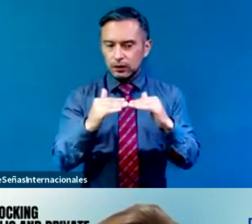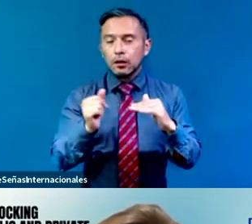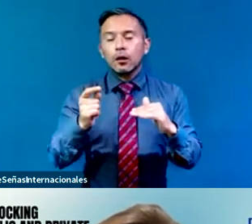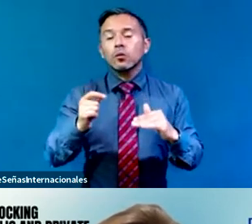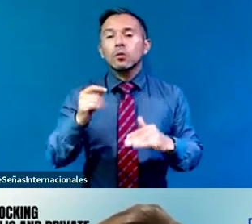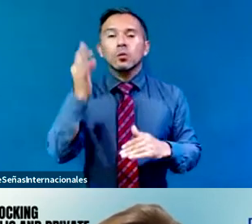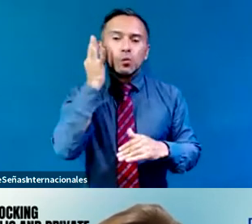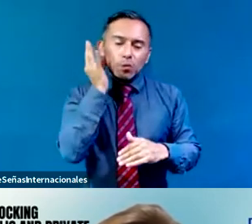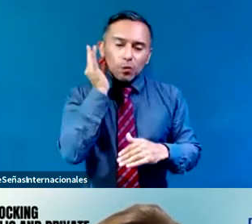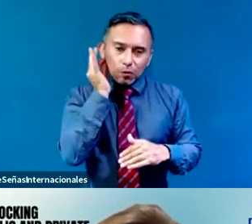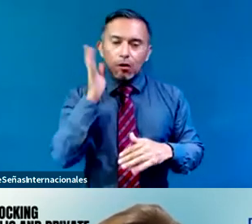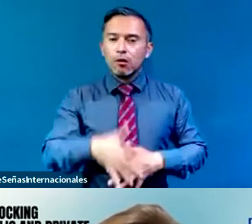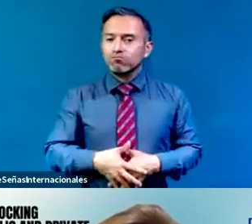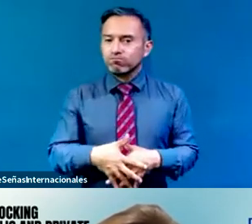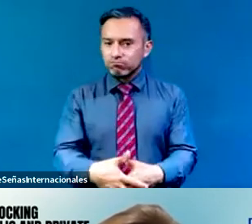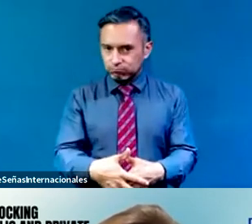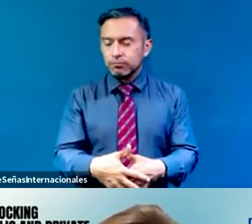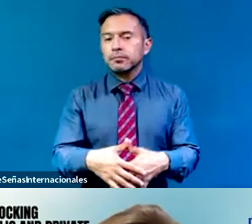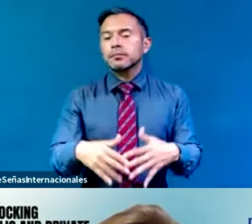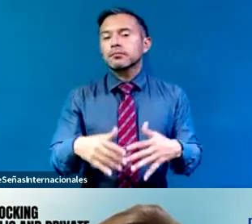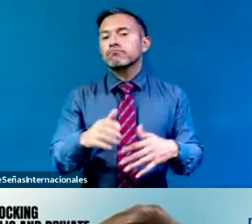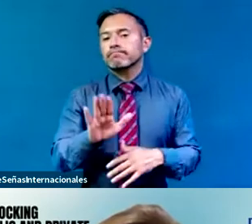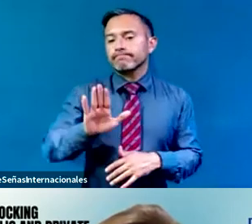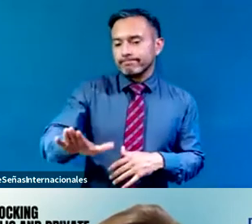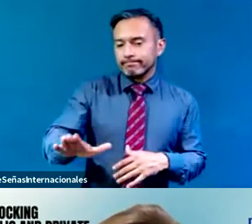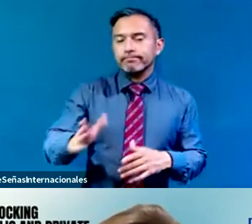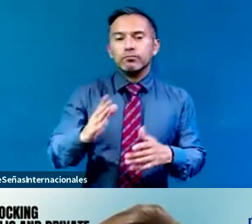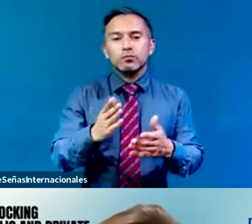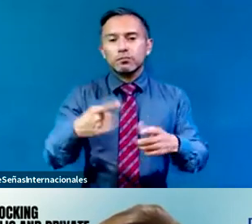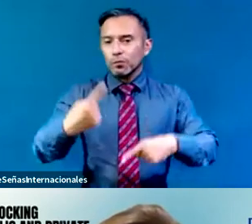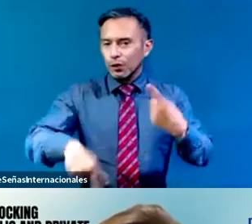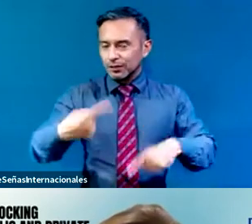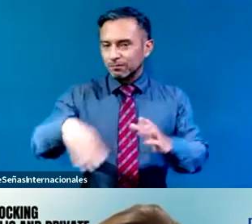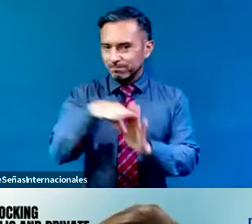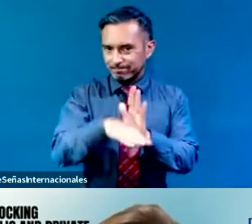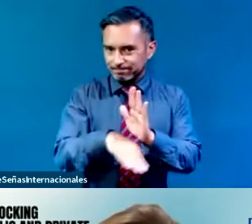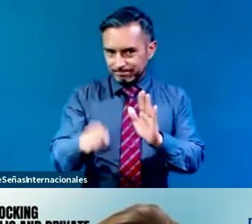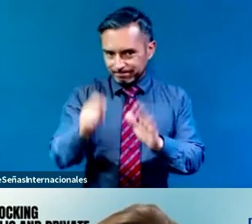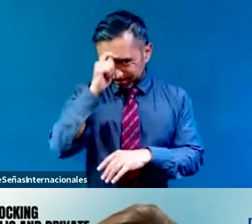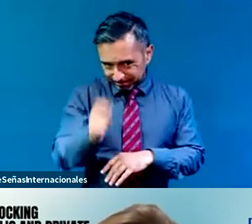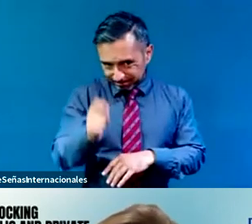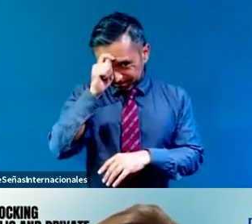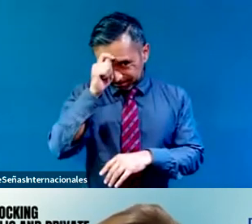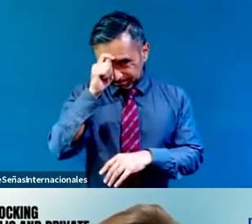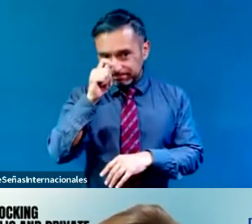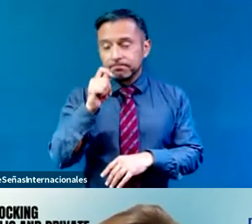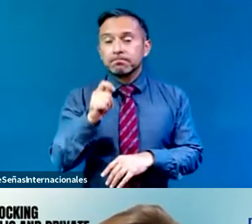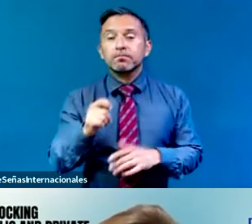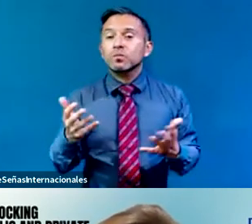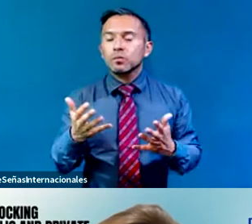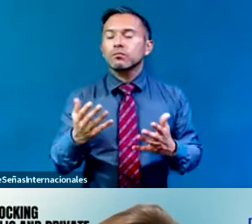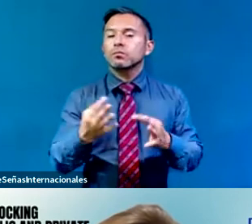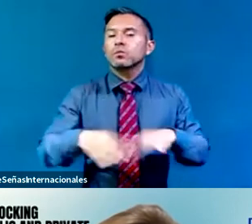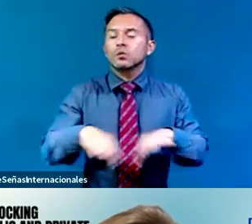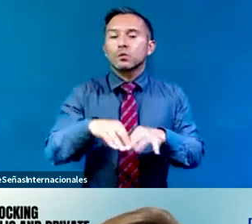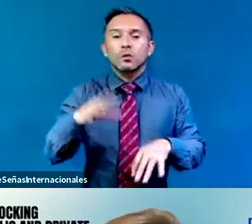at keeping women in the workforce. At PayPal, we understand the direct correlations strong family leave policies have with